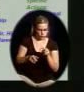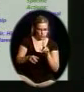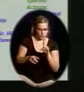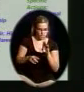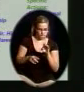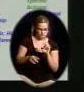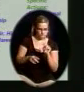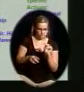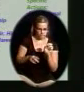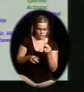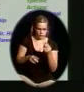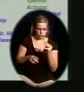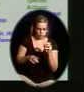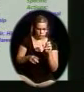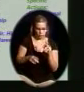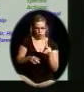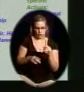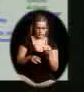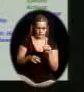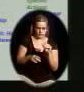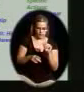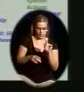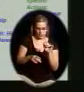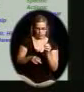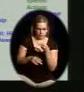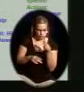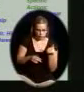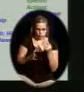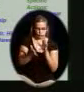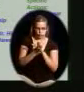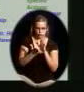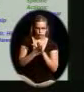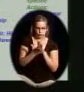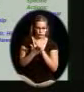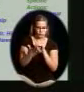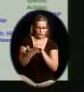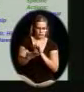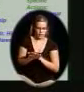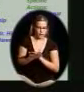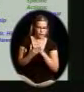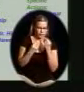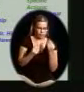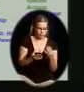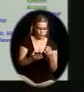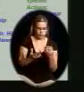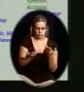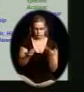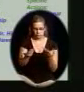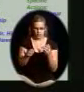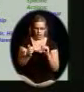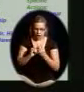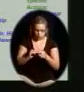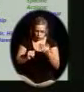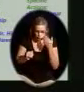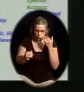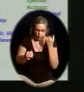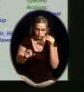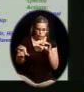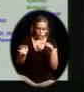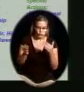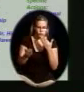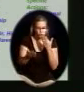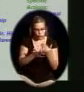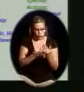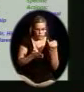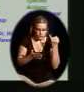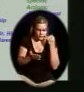school districts tally this data. Well, unless you have the data, how can you know if you're doing well or you're not? We're actually doing fairly well. Of course, we